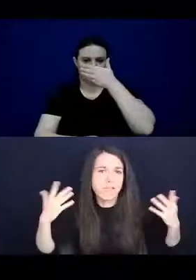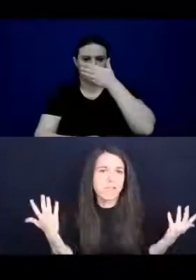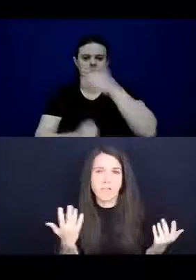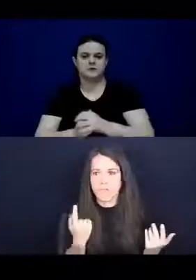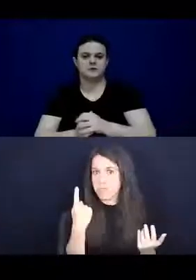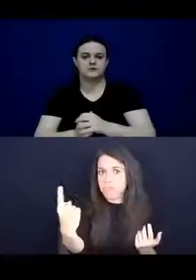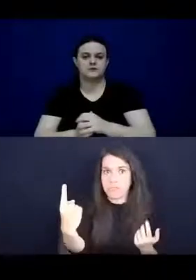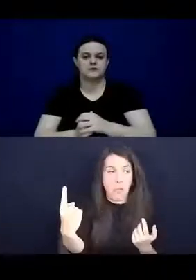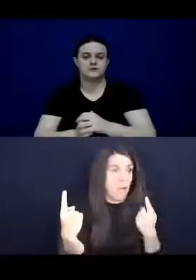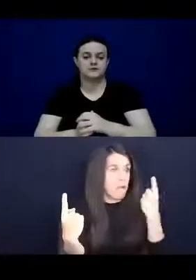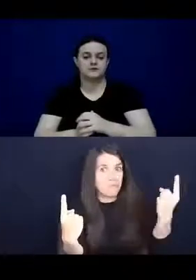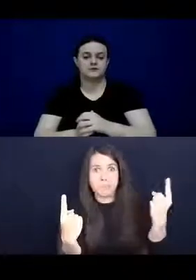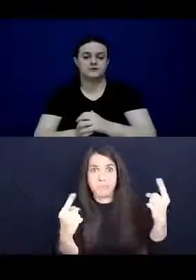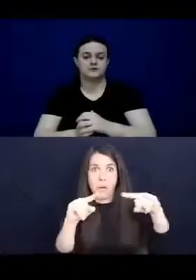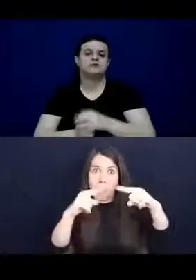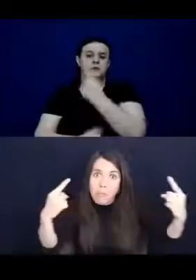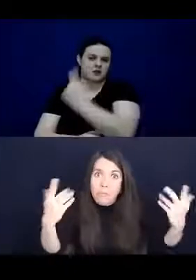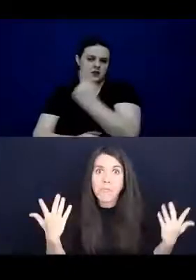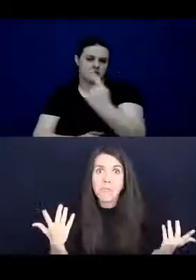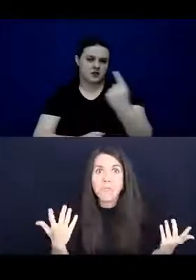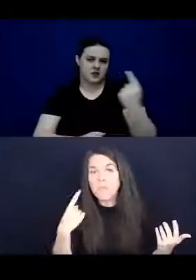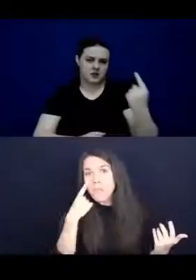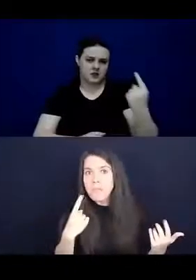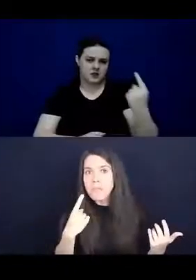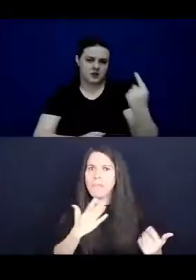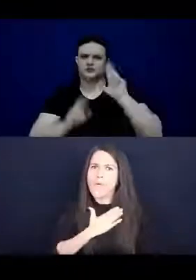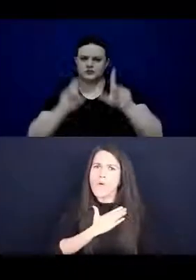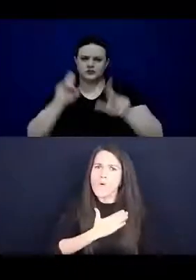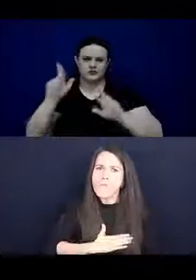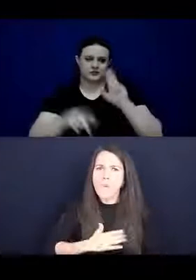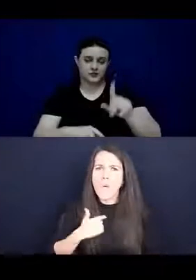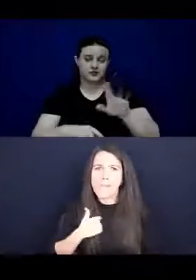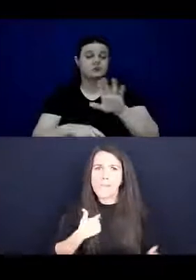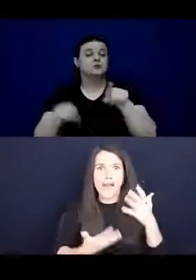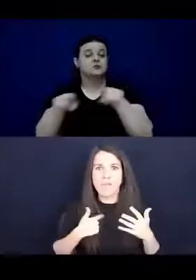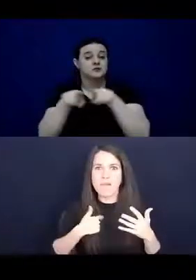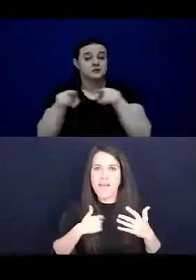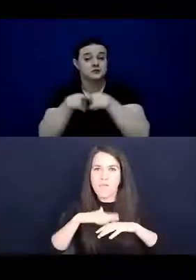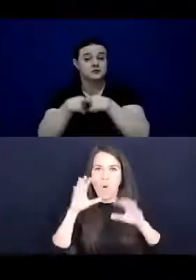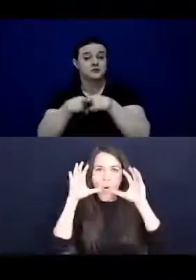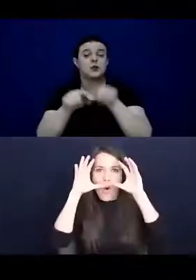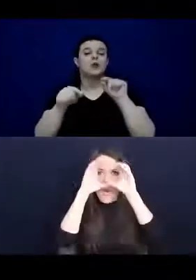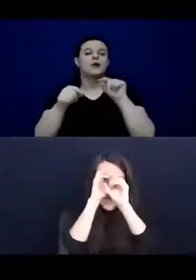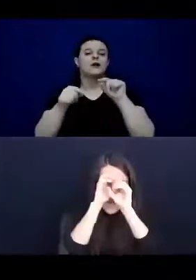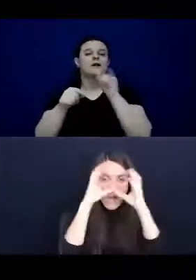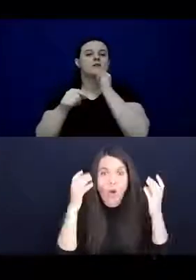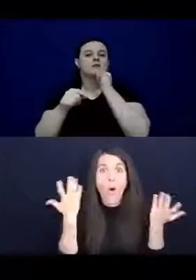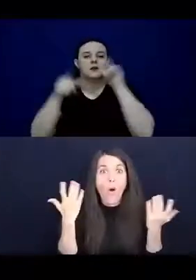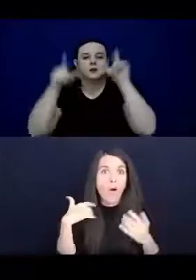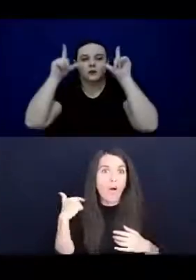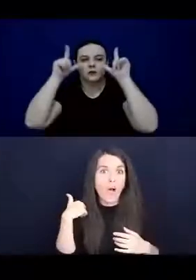individuals. They have different tastes, but they also have different degrees of vision or hearing. They have different